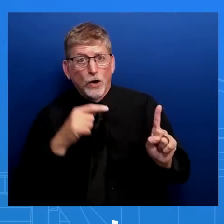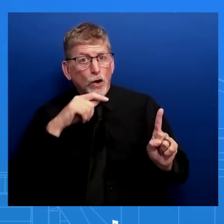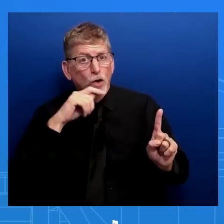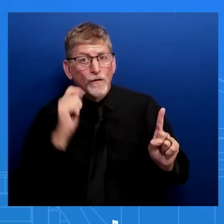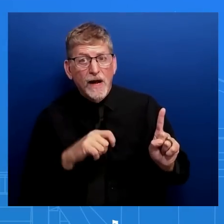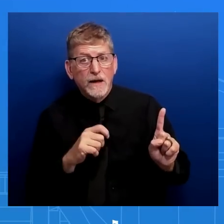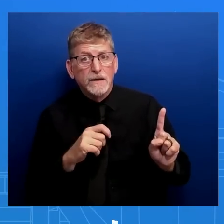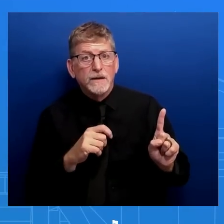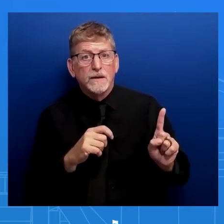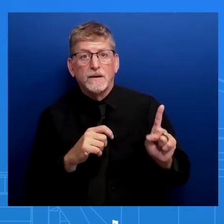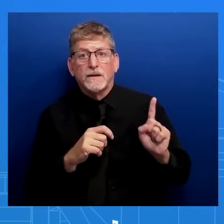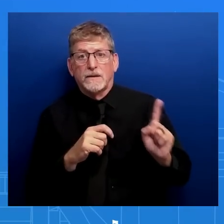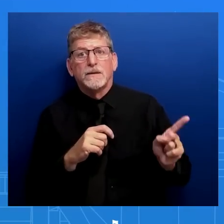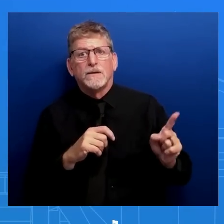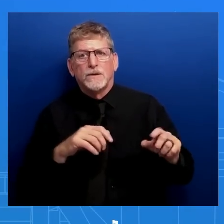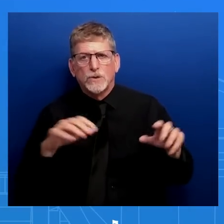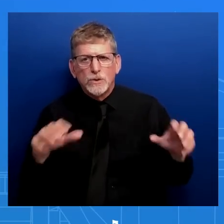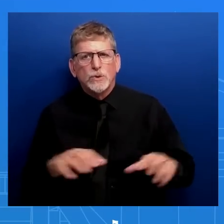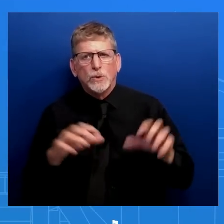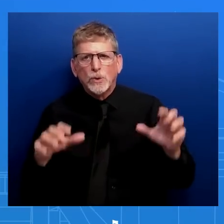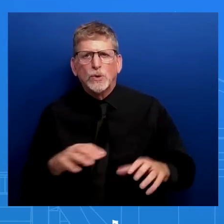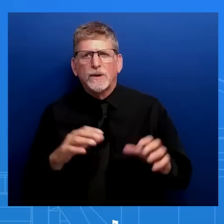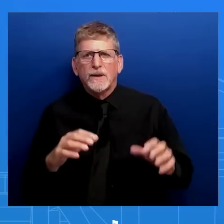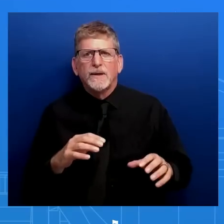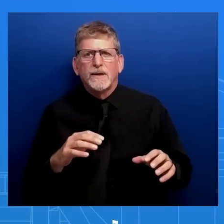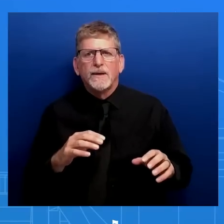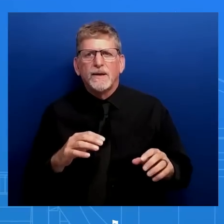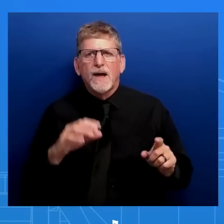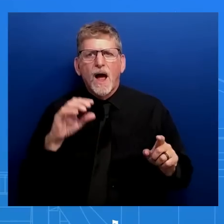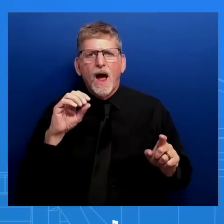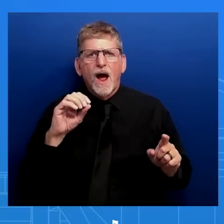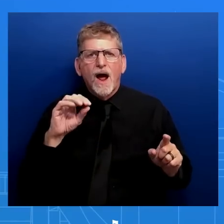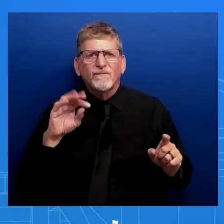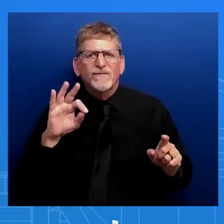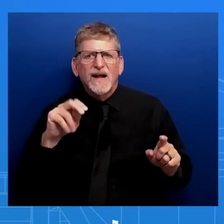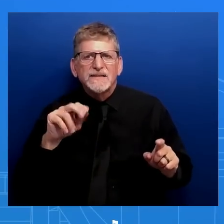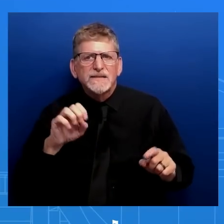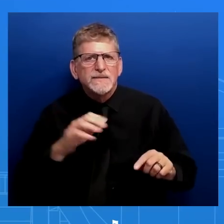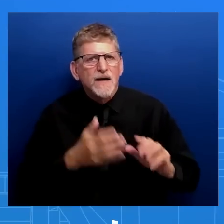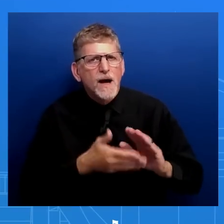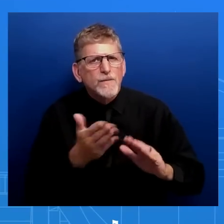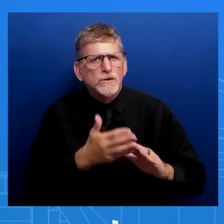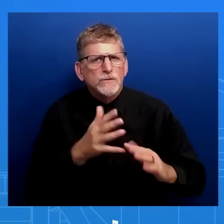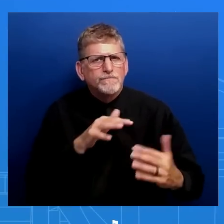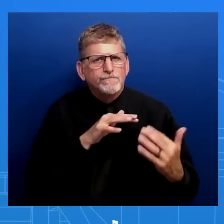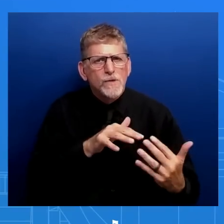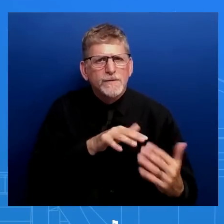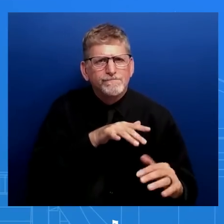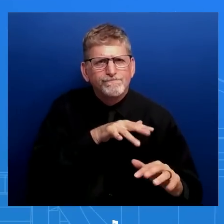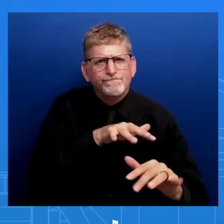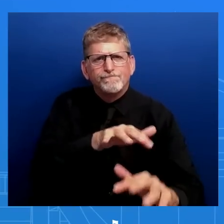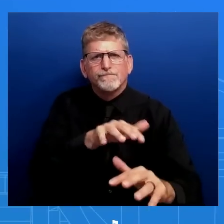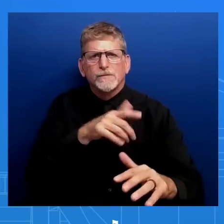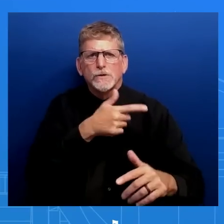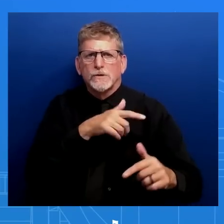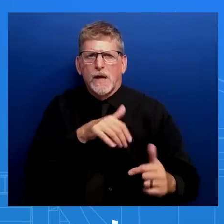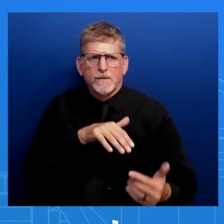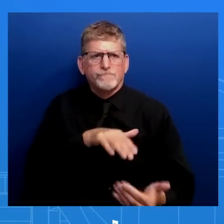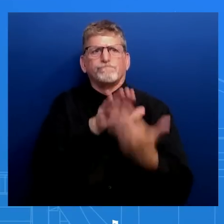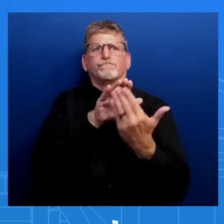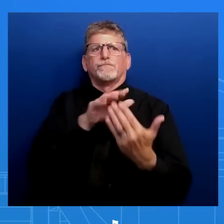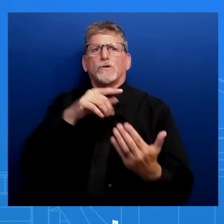this summer to claw back some of that territory, they are running into a Russian defense. The Russians